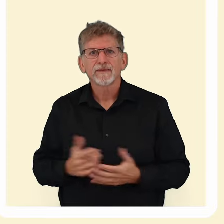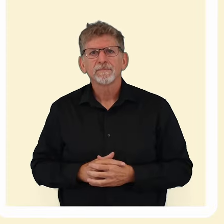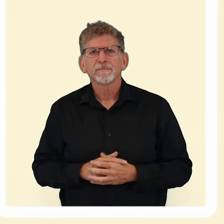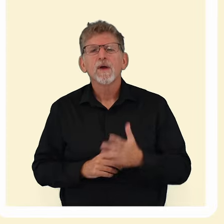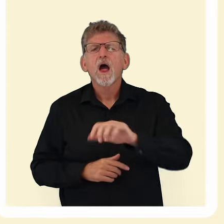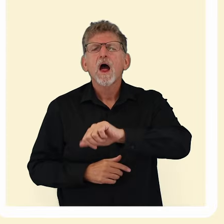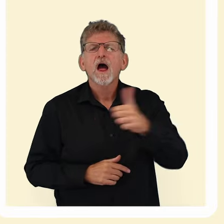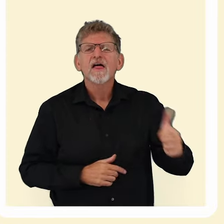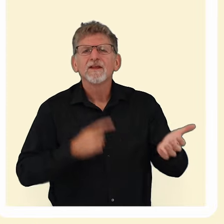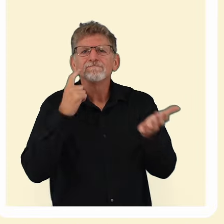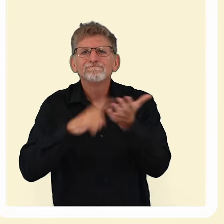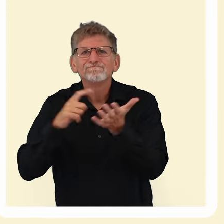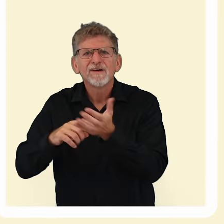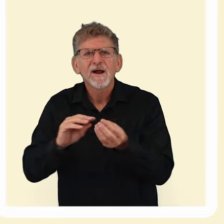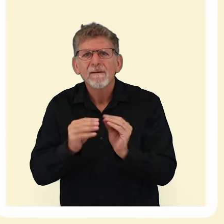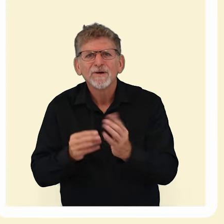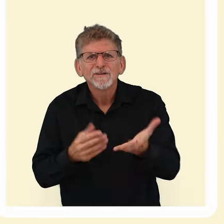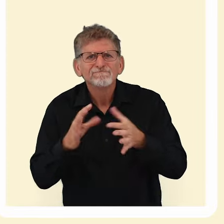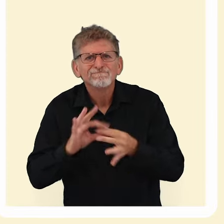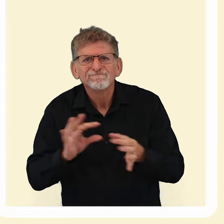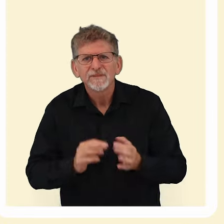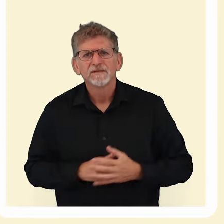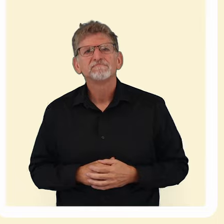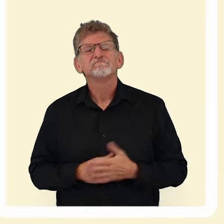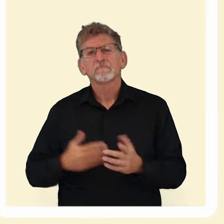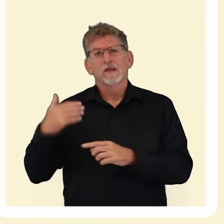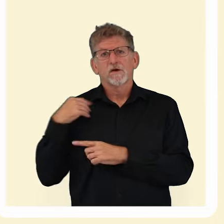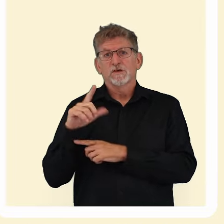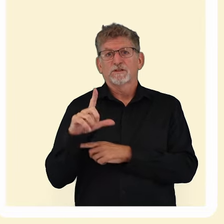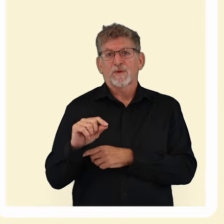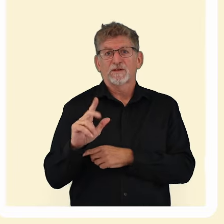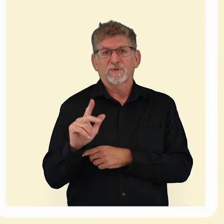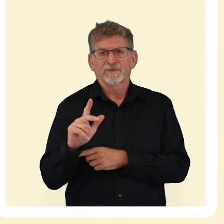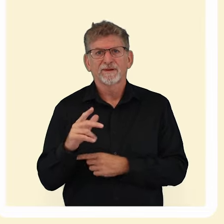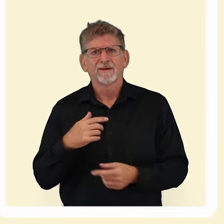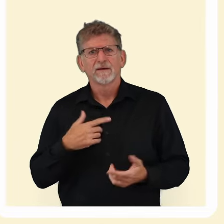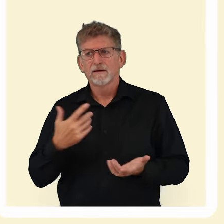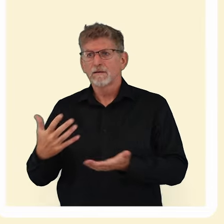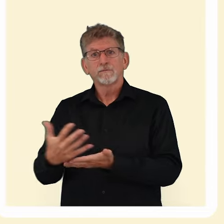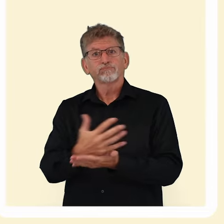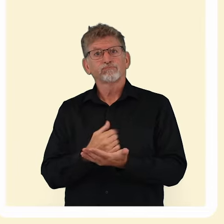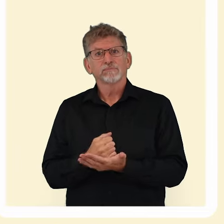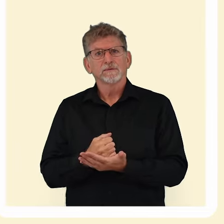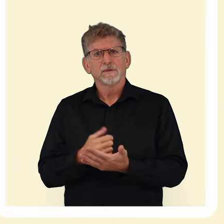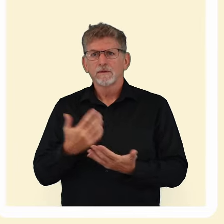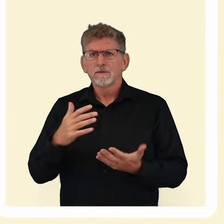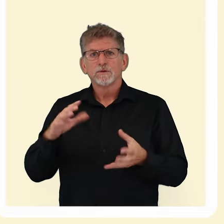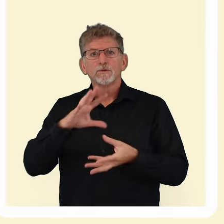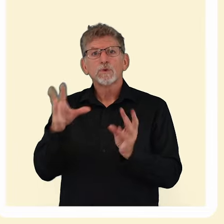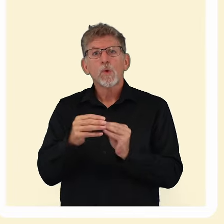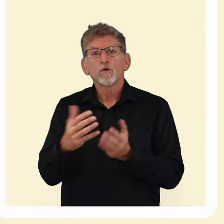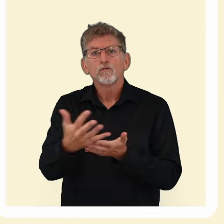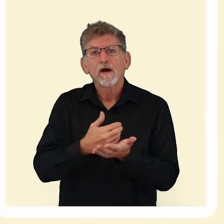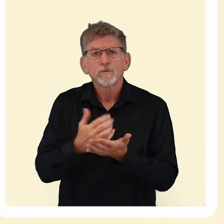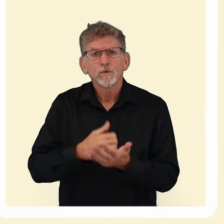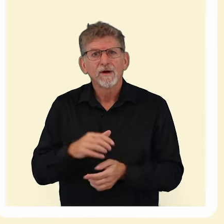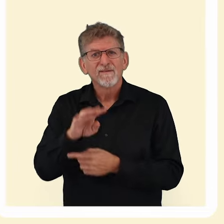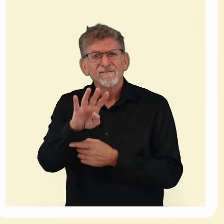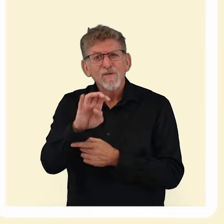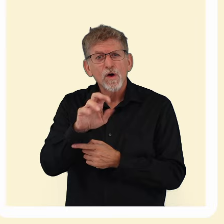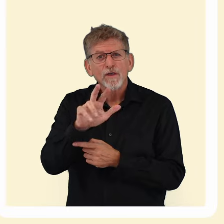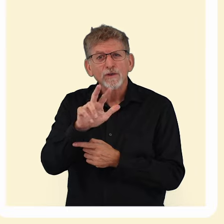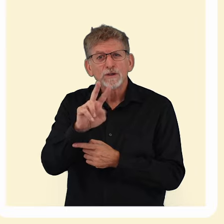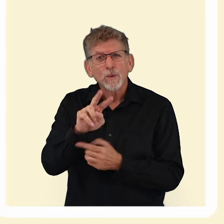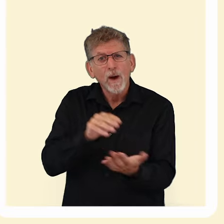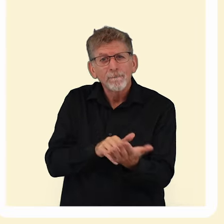wanted to mention to us? Yeah, so in 2023, we also recorded a total revenue of $432 million,